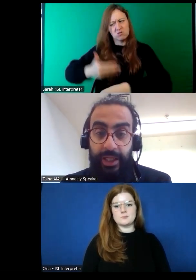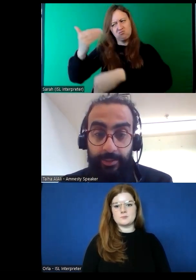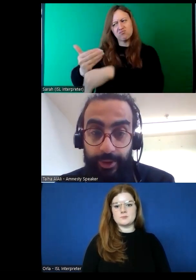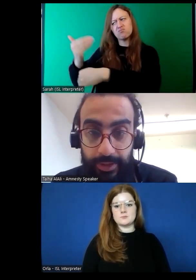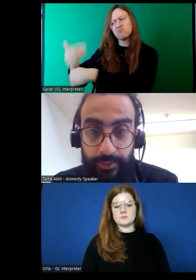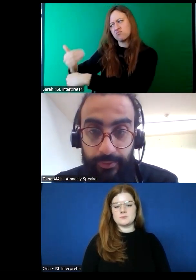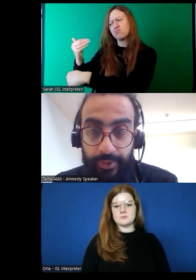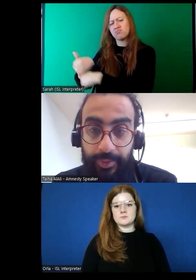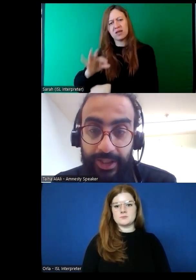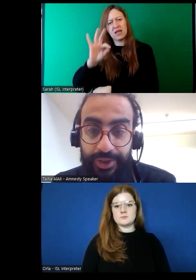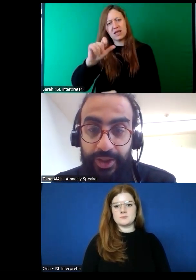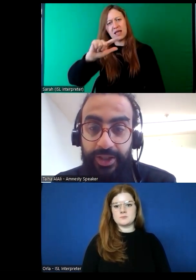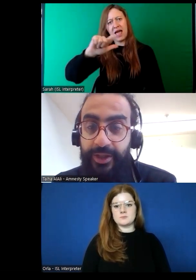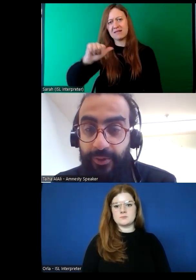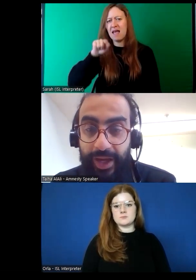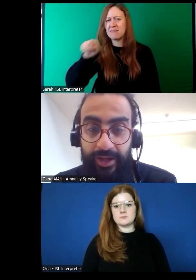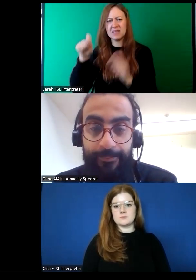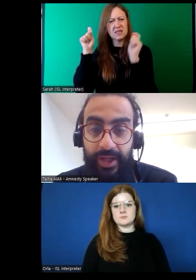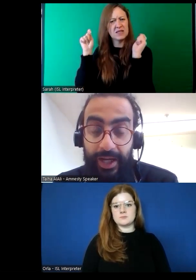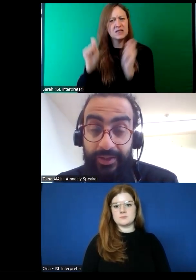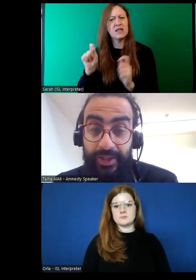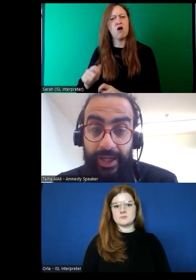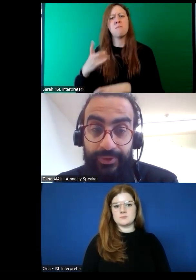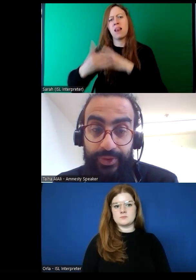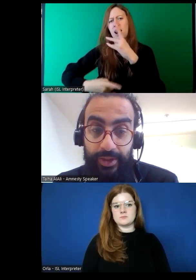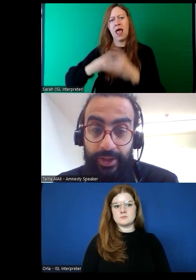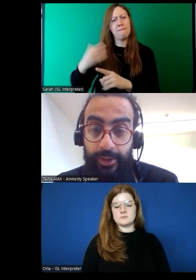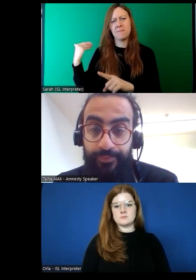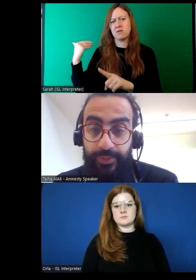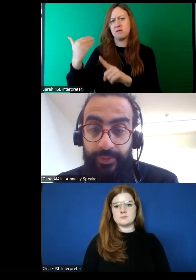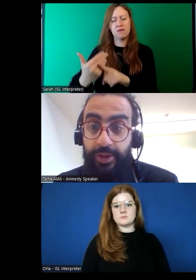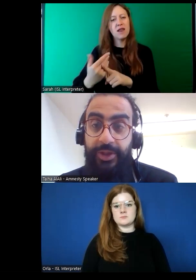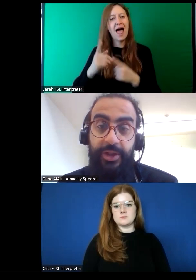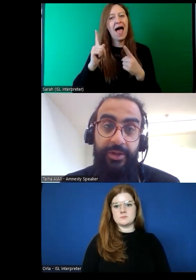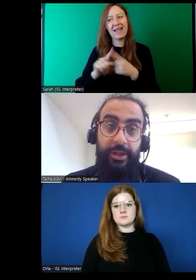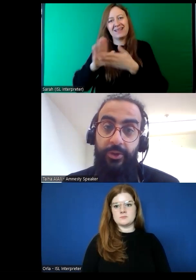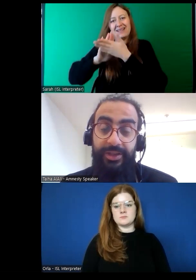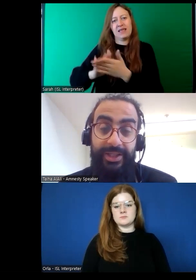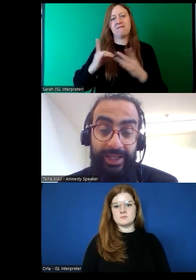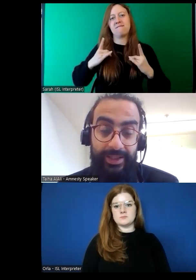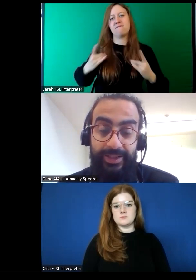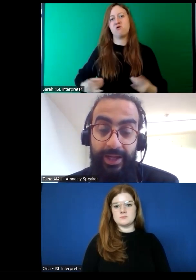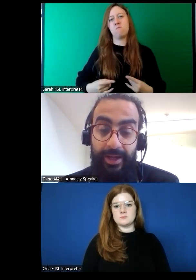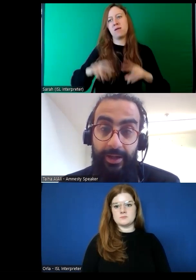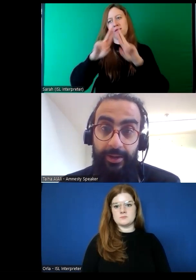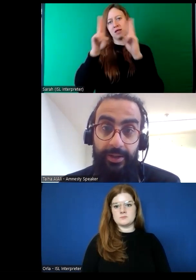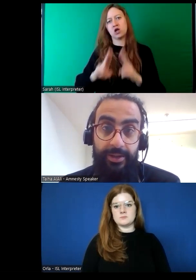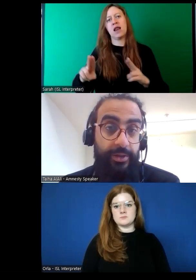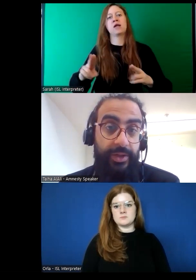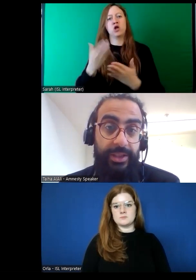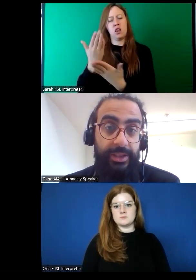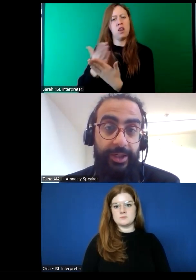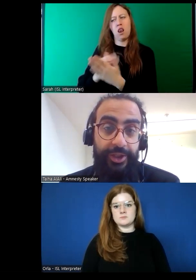really unbearable for a population, inhumane, and it's against a humanitarian law, and it's against